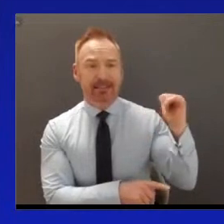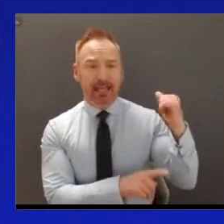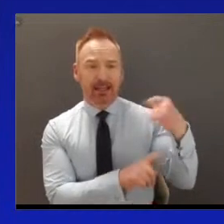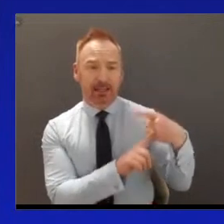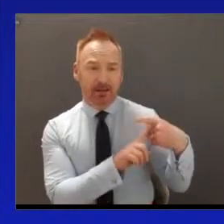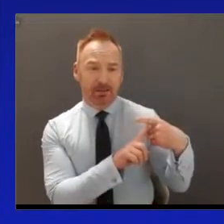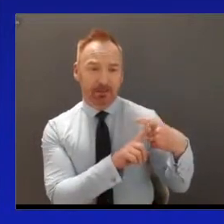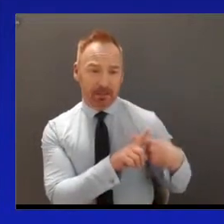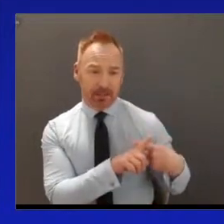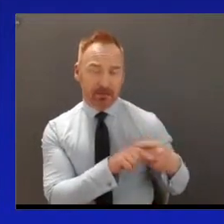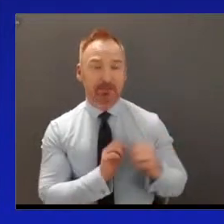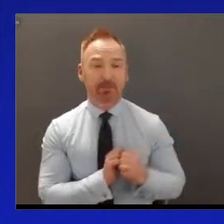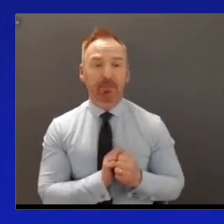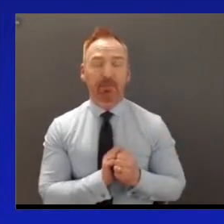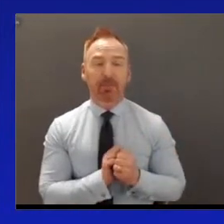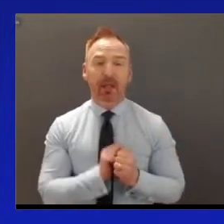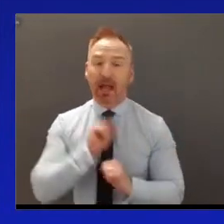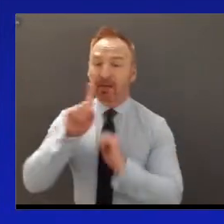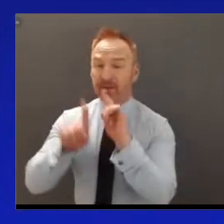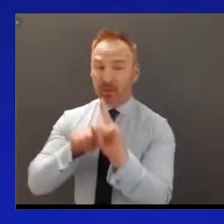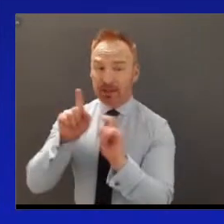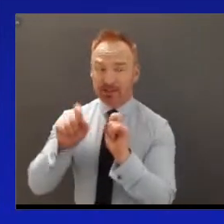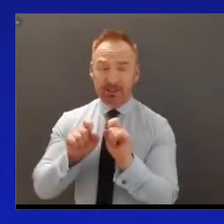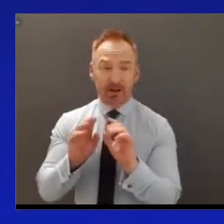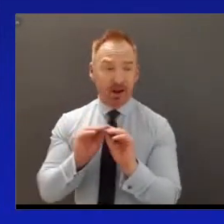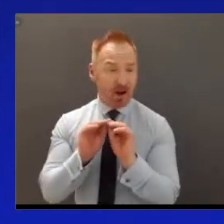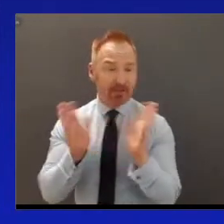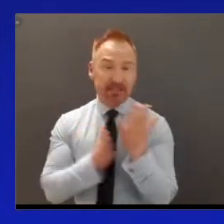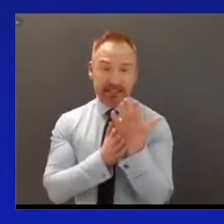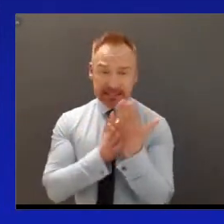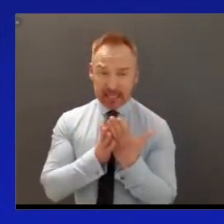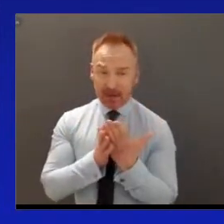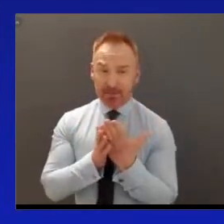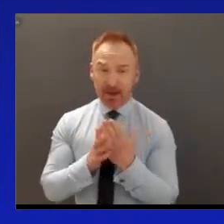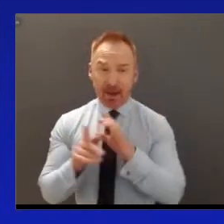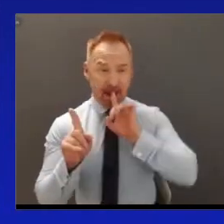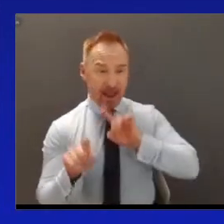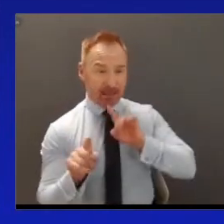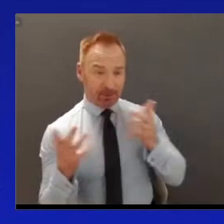few questions. Obviously, many have been answered. Thank you for that.